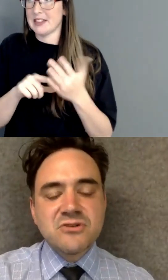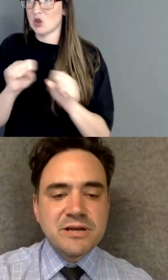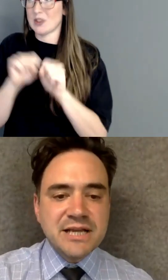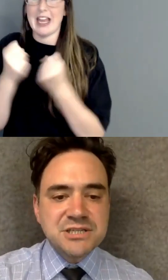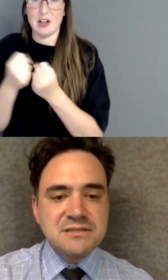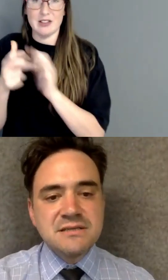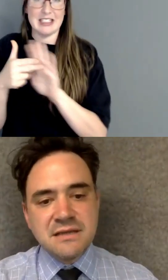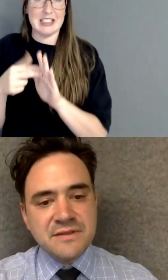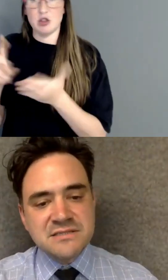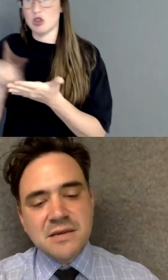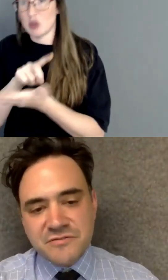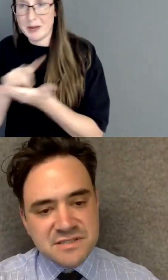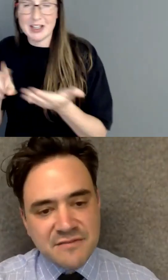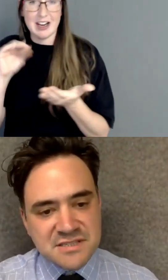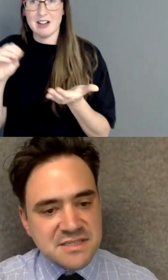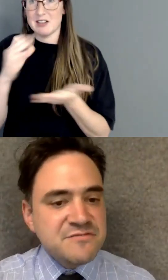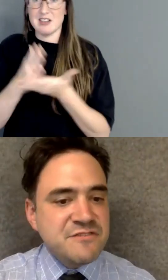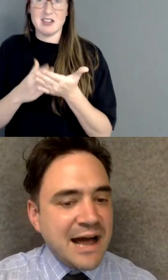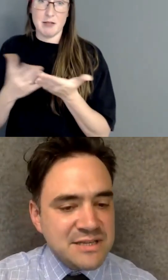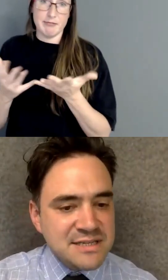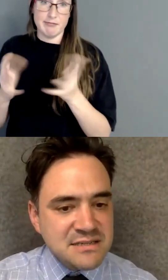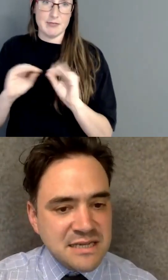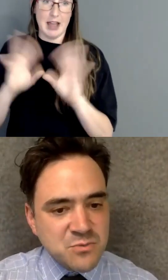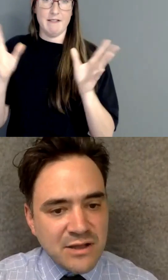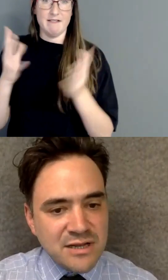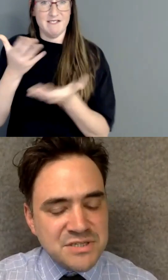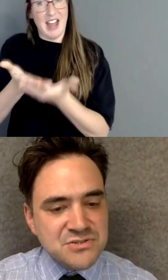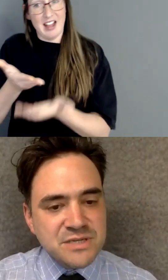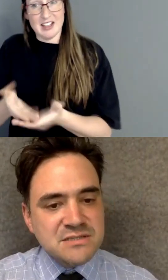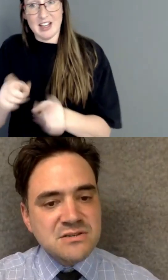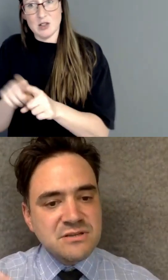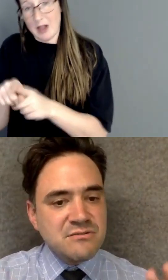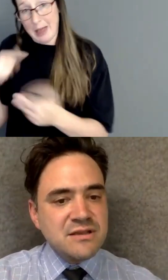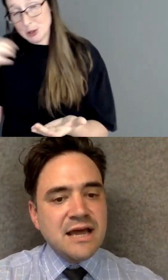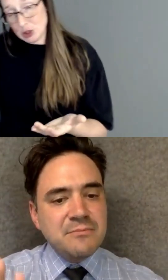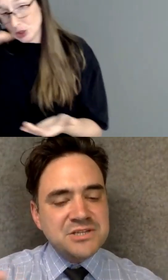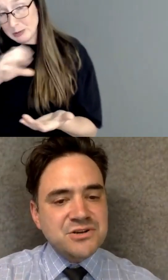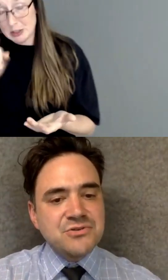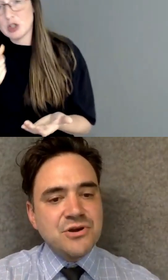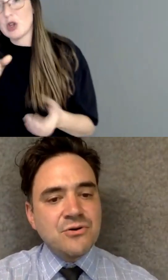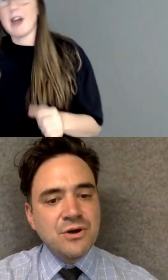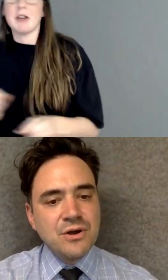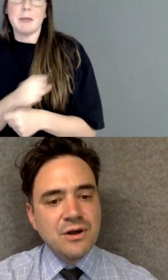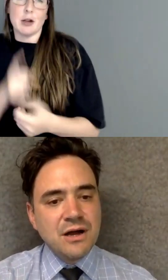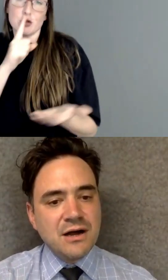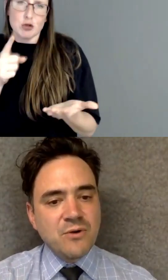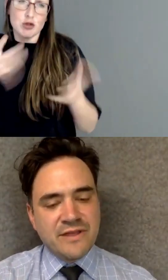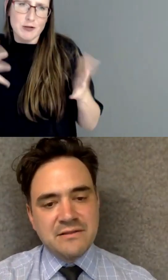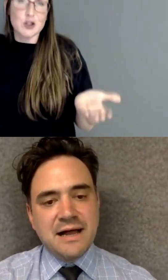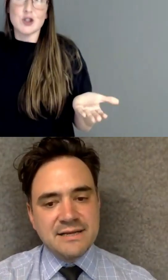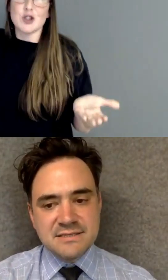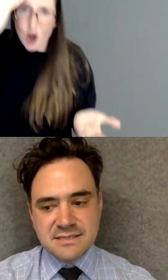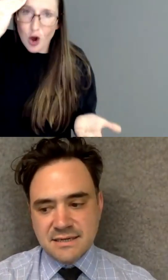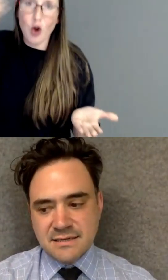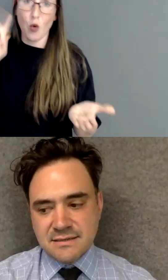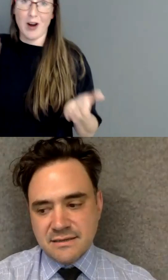or discrimination, and then some of it's obviously valid as well, I'm assuming. So you got to make sure you know where that